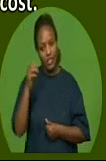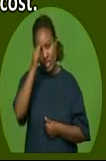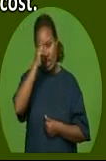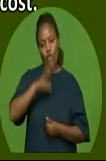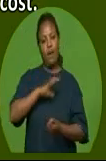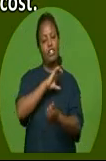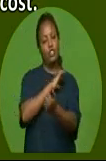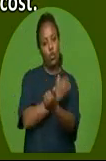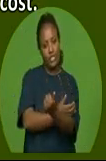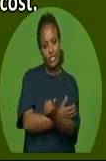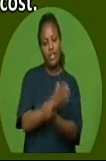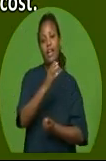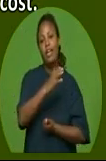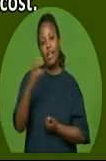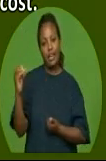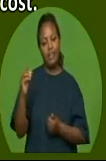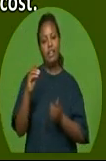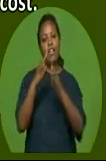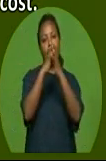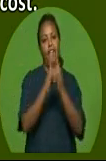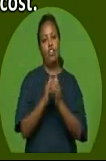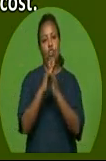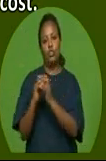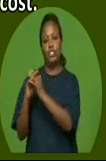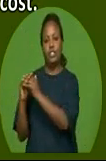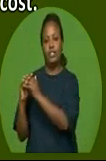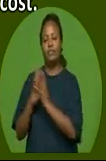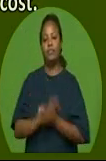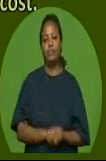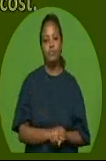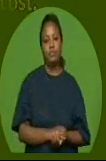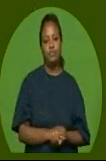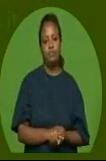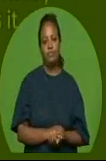type, human resources, and technology.